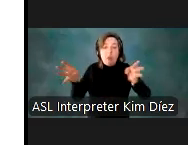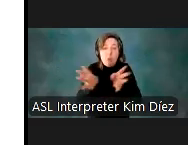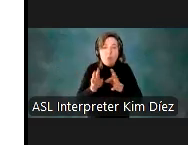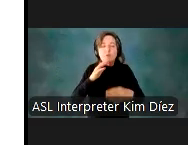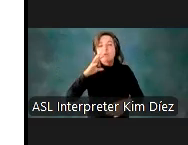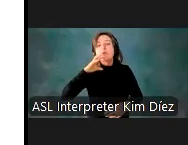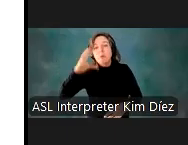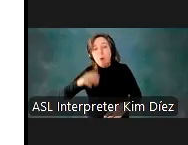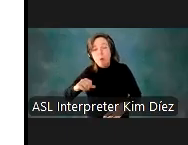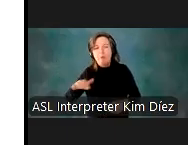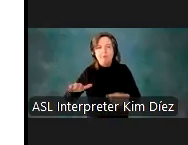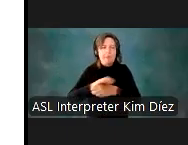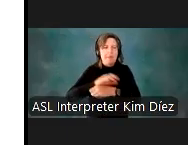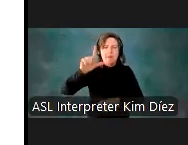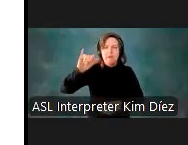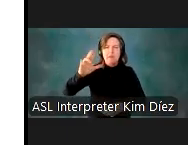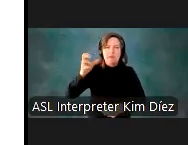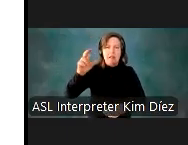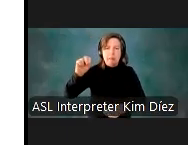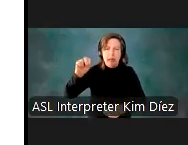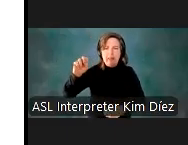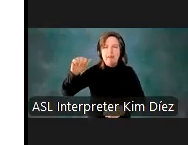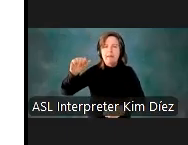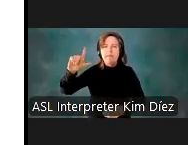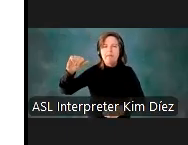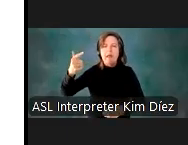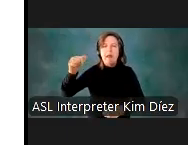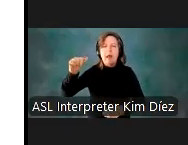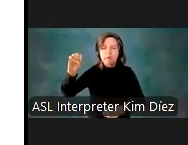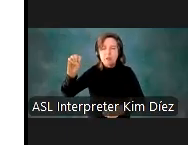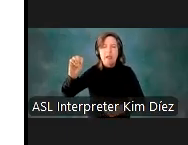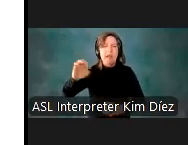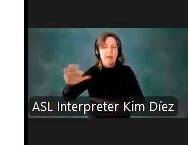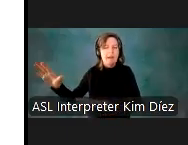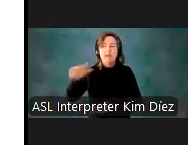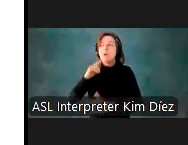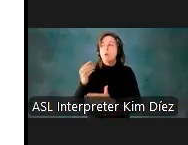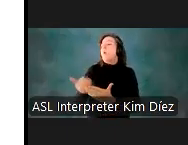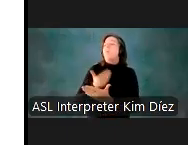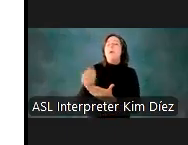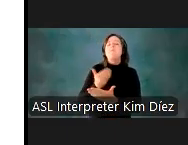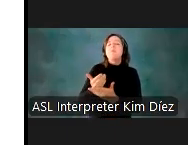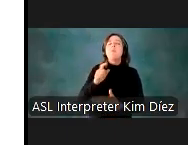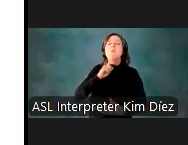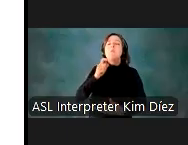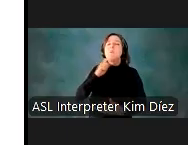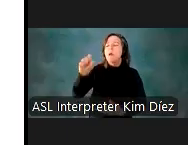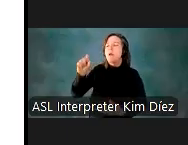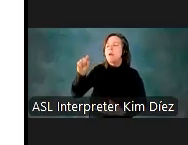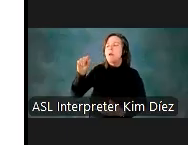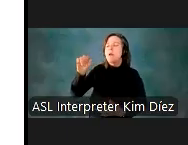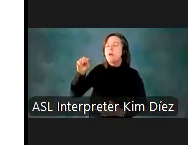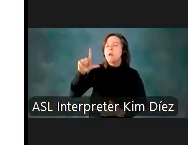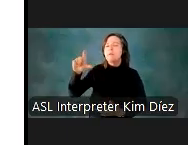in lichen and algae and so forth. We have new stainless steel enclosures that are more waterproof.